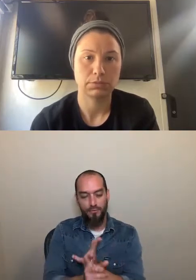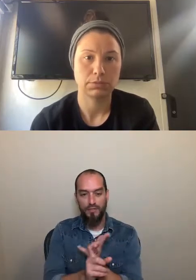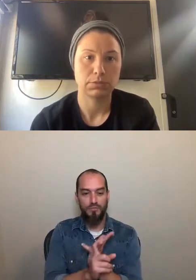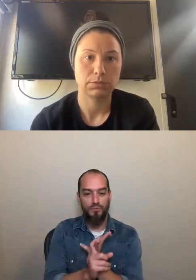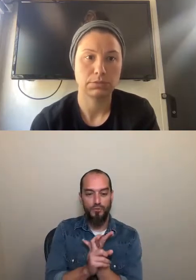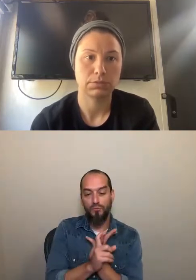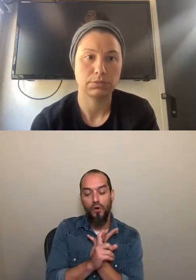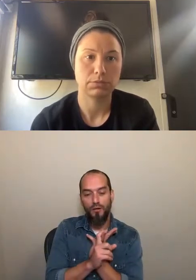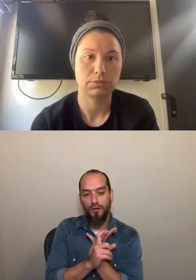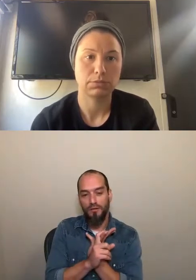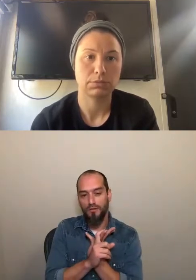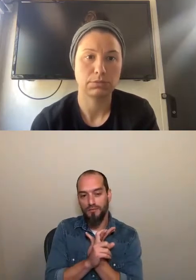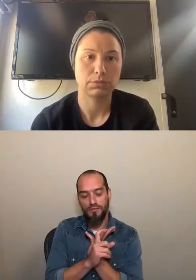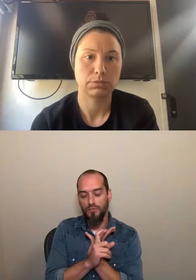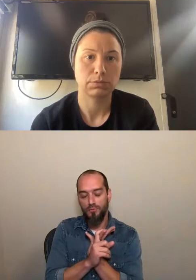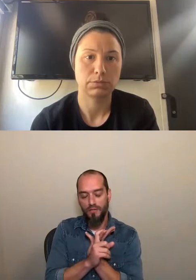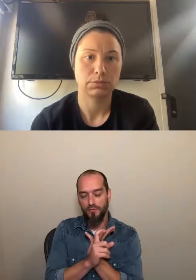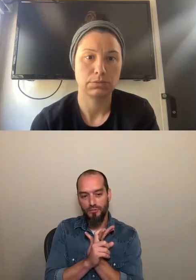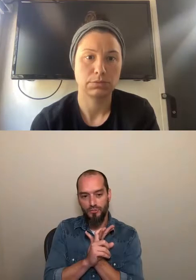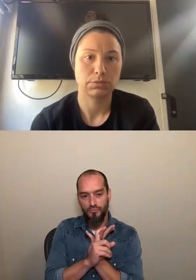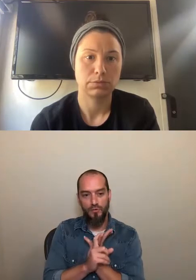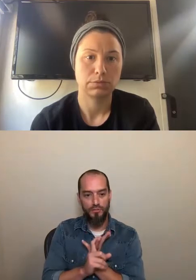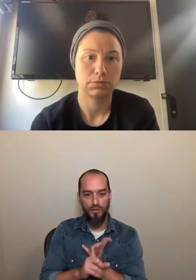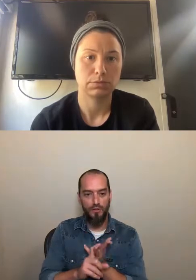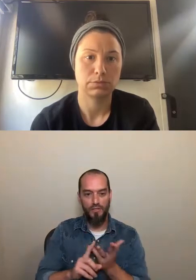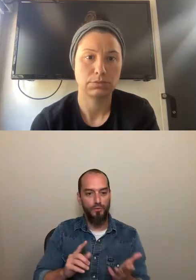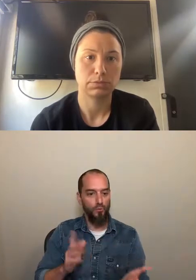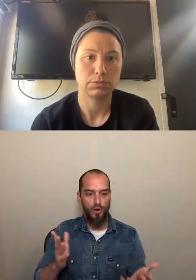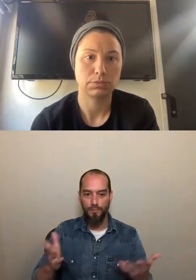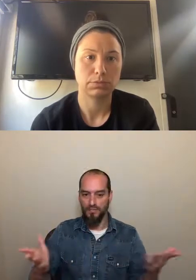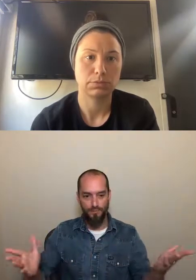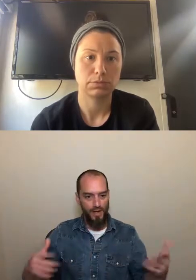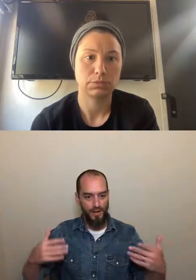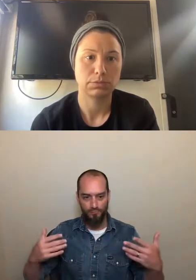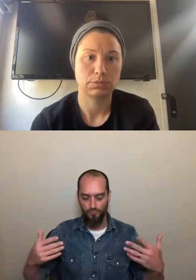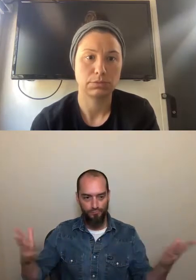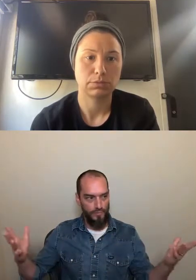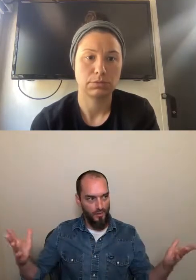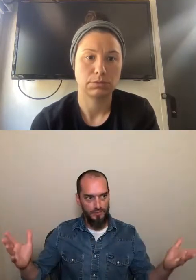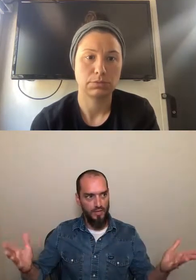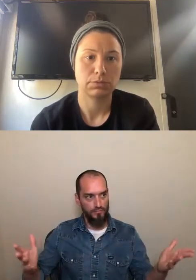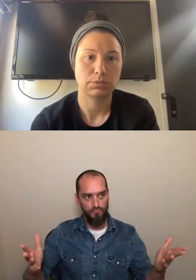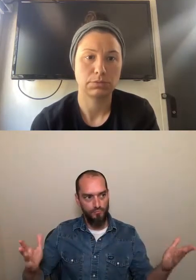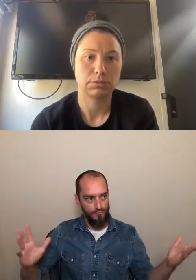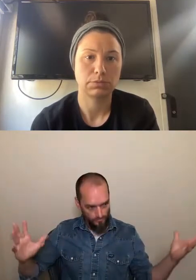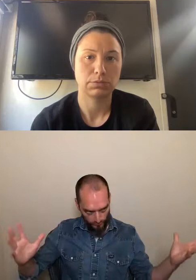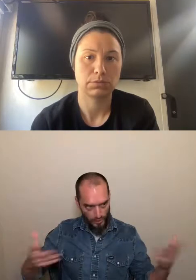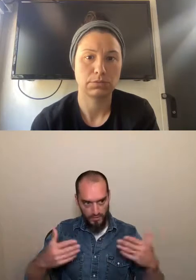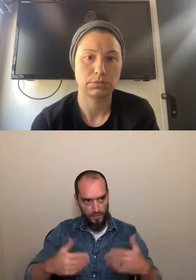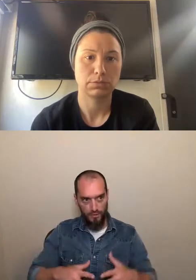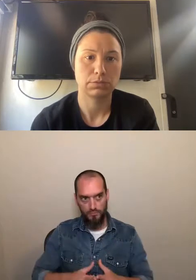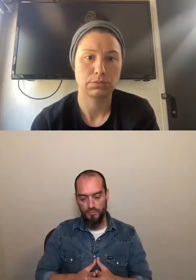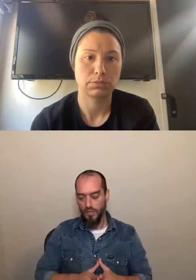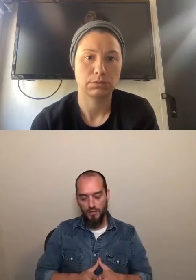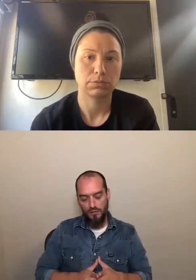Last thing we need is a source of water. And so many of us just focus on liquid water, busted pipe, outside floods